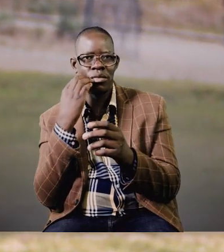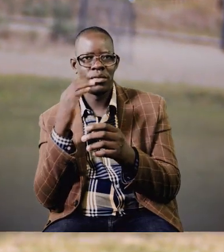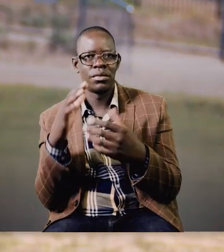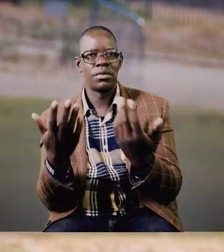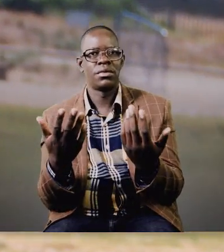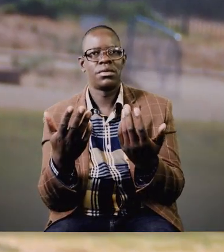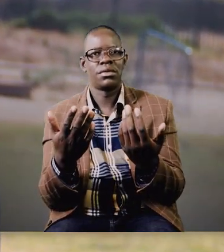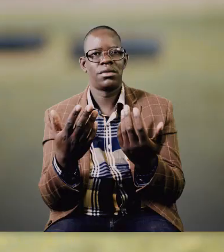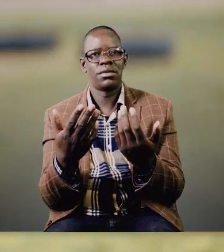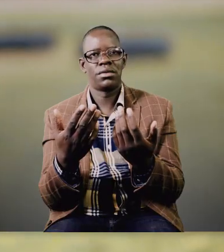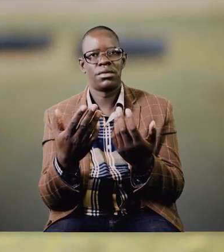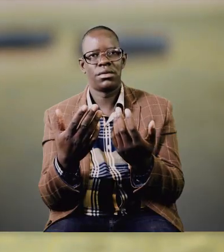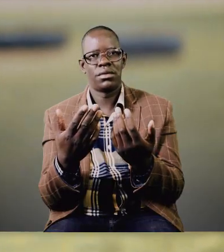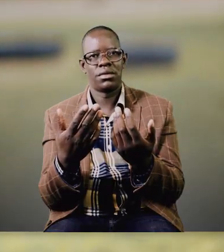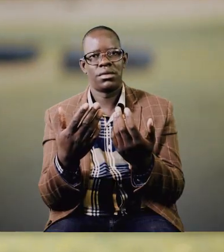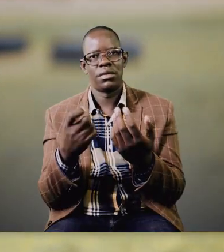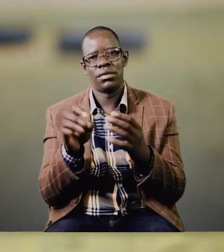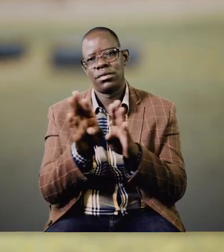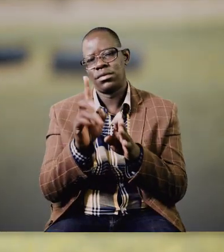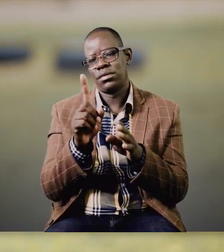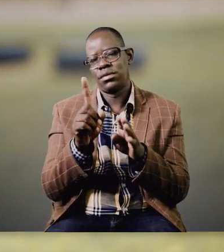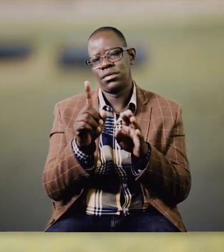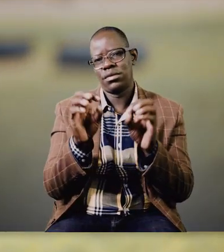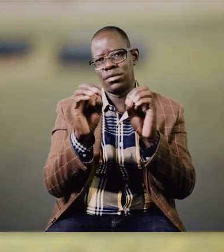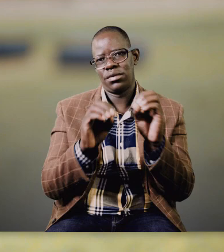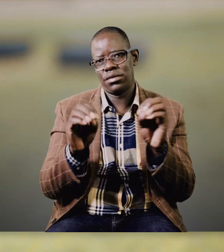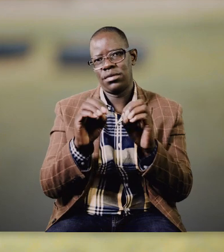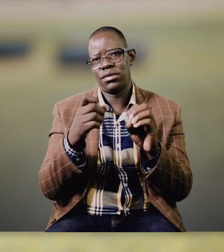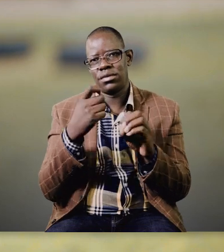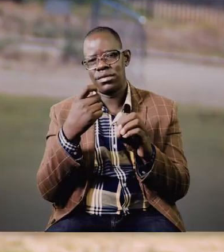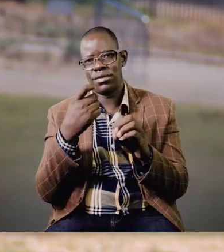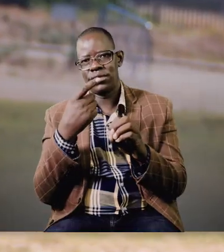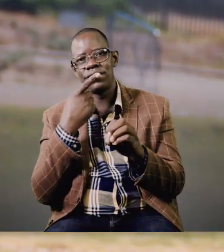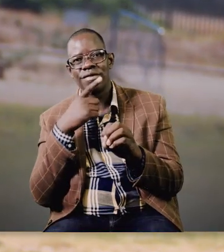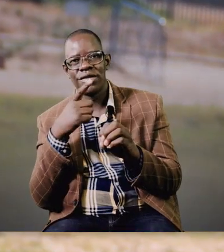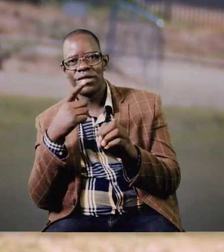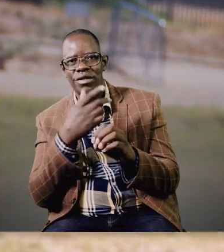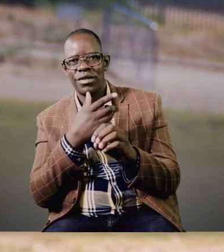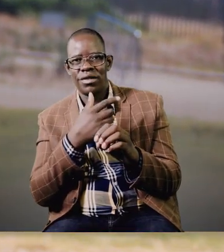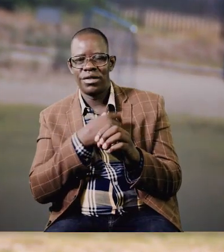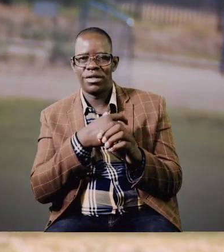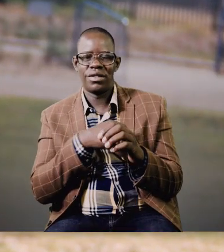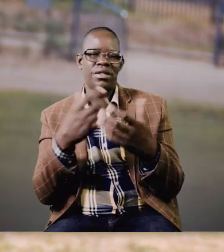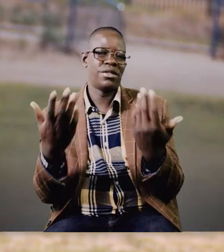Yeesh. The boss done nothing to you, huh? What did you say about girls? No, it's not even funny.